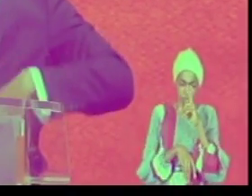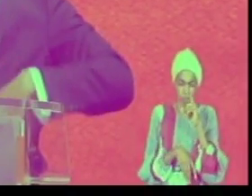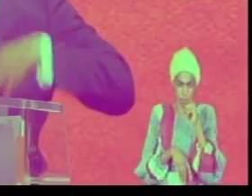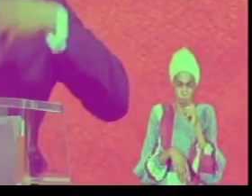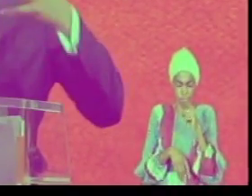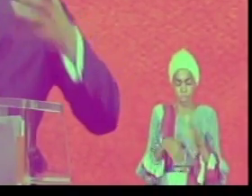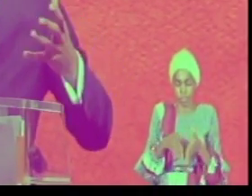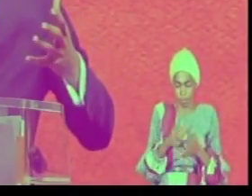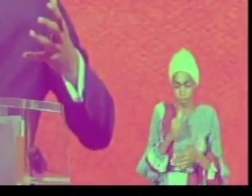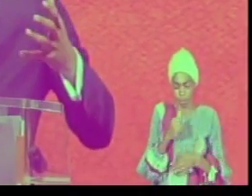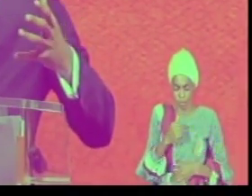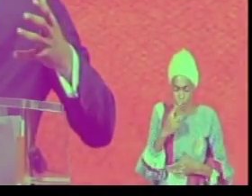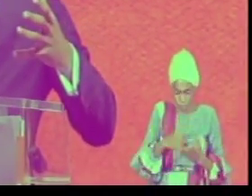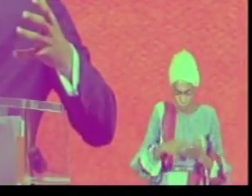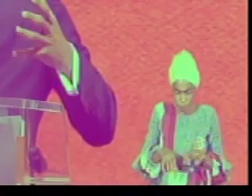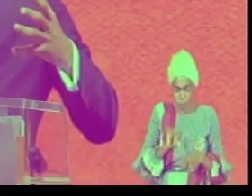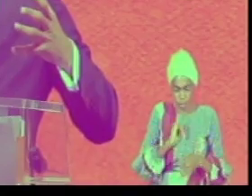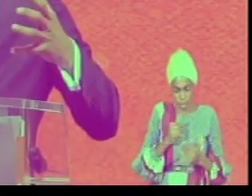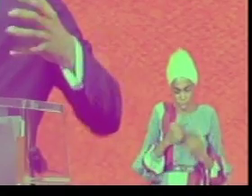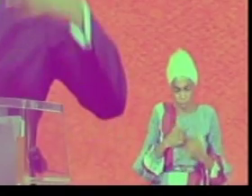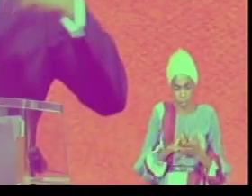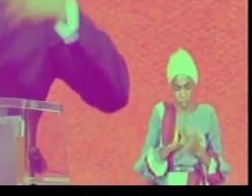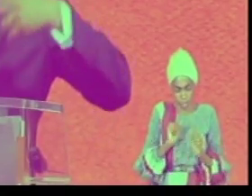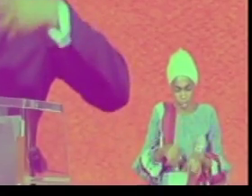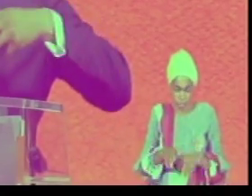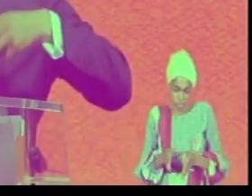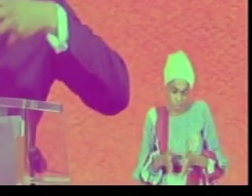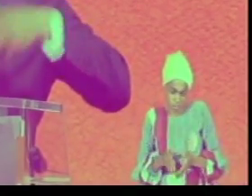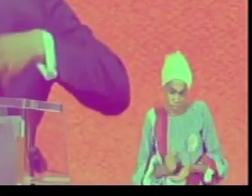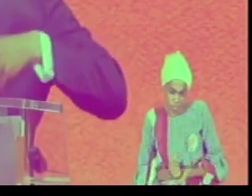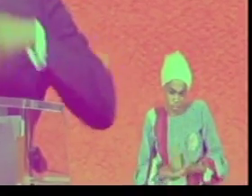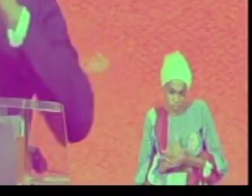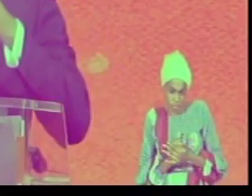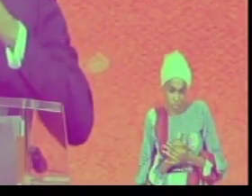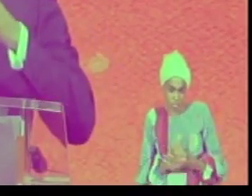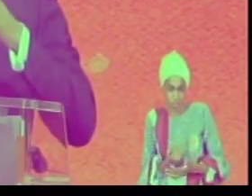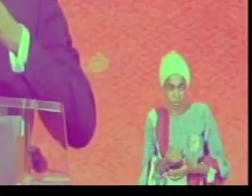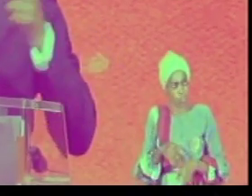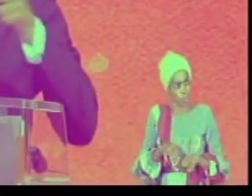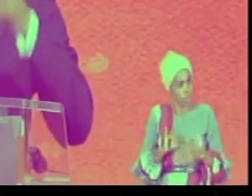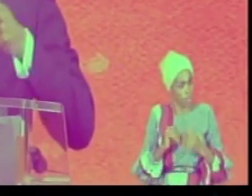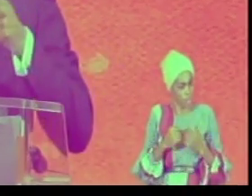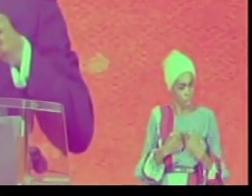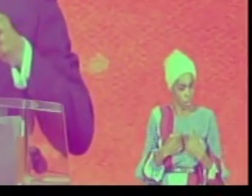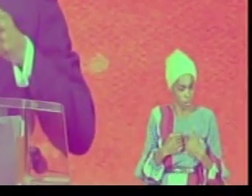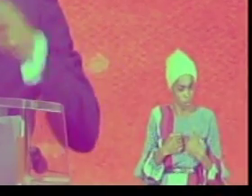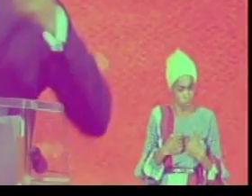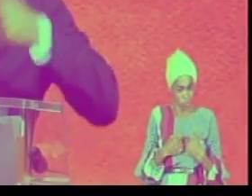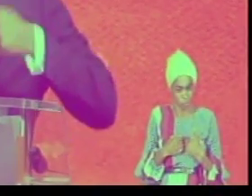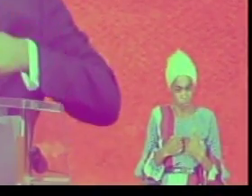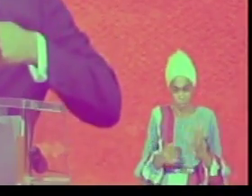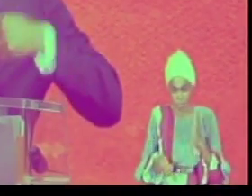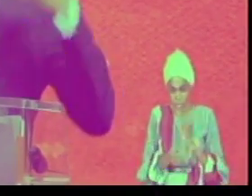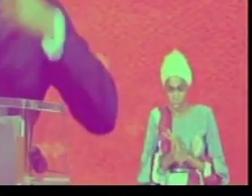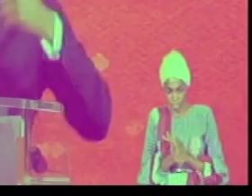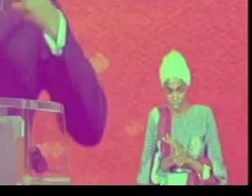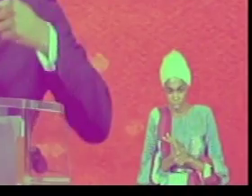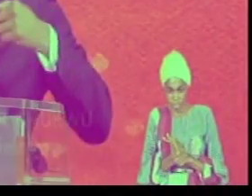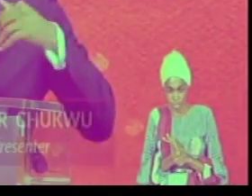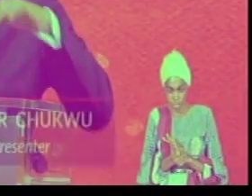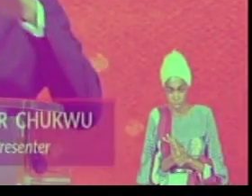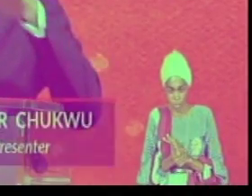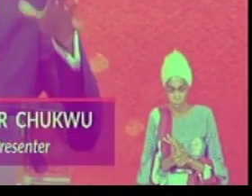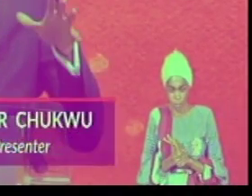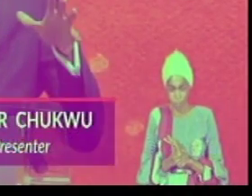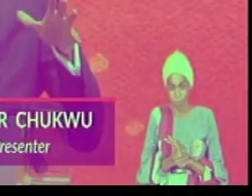can help me brand myself well? Do I have potential? And yes, you have. You just need to look inwards. Look at you. How am I